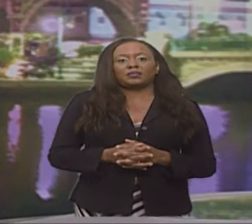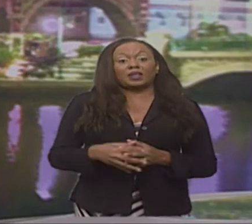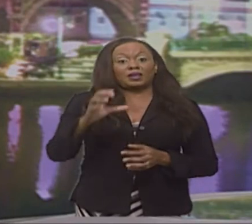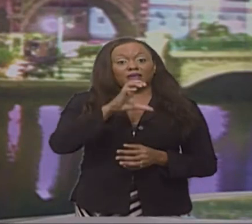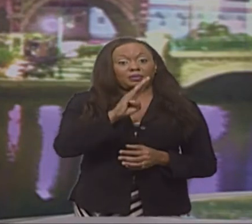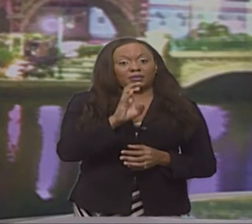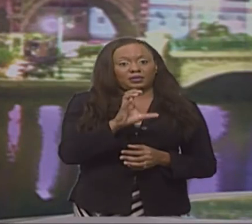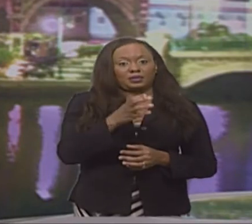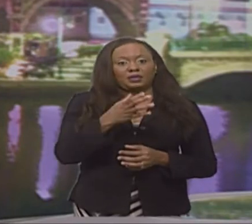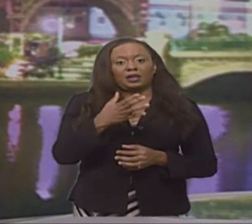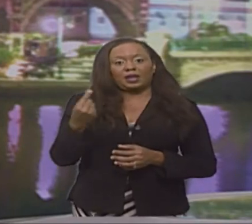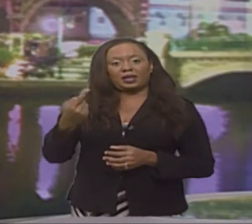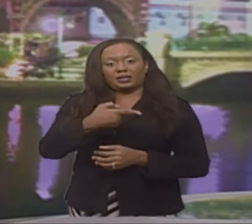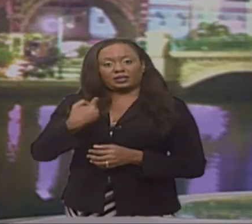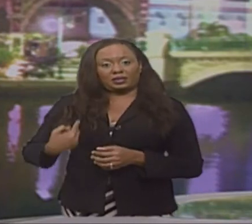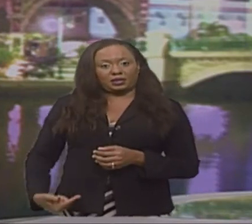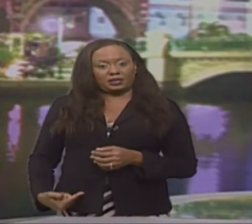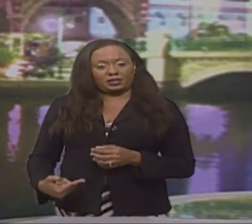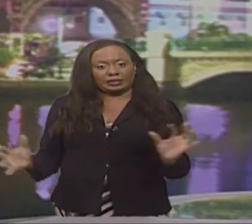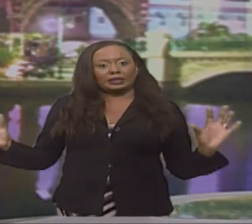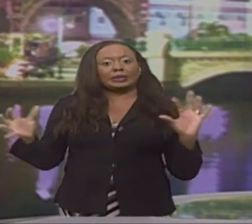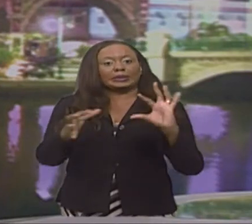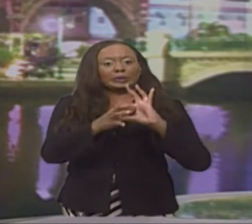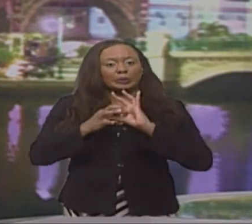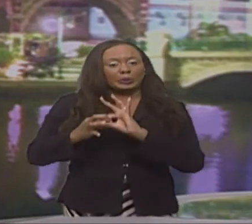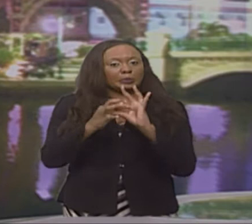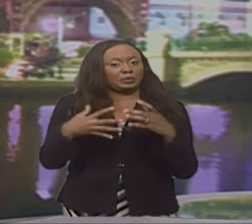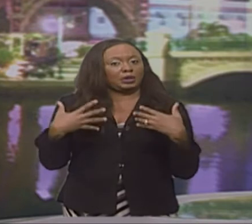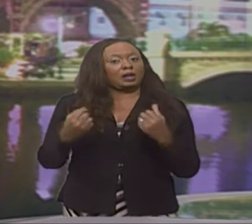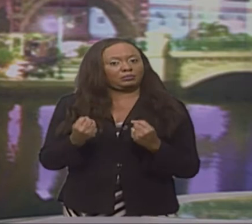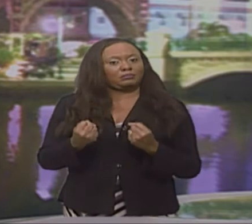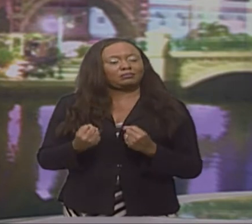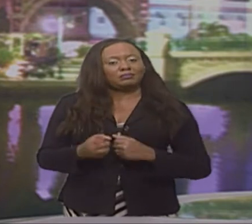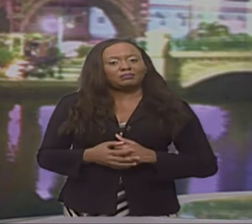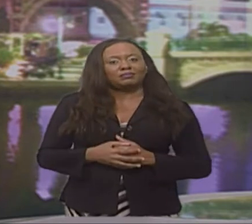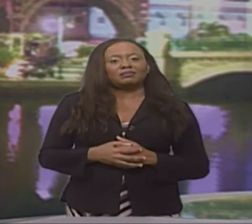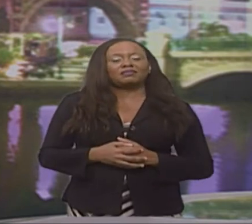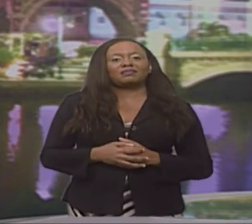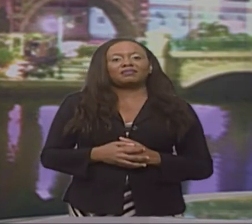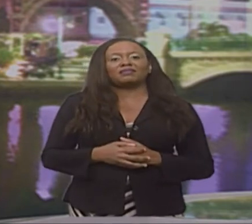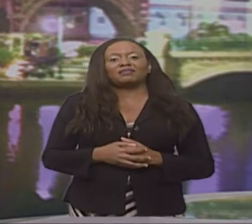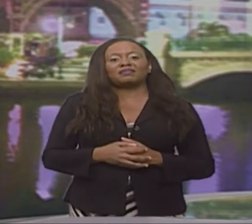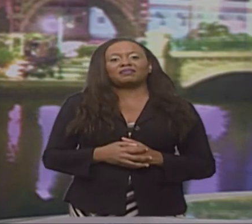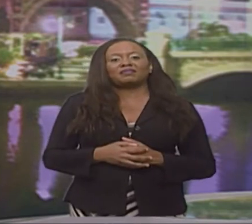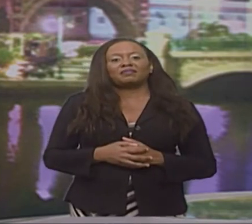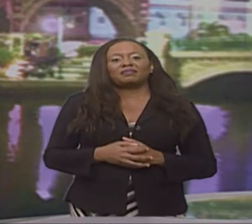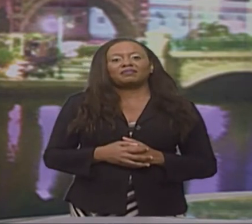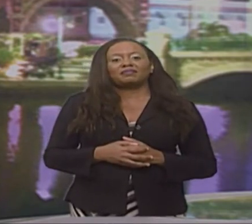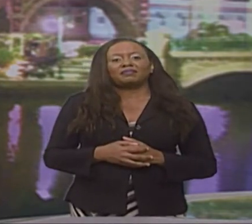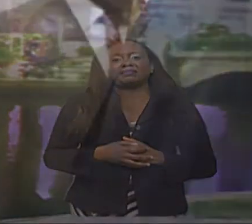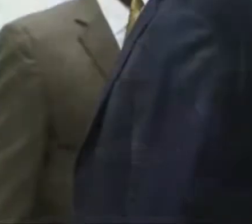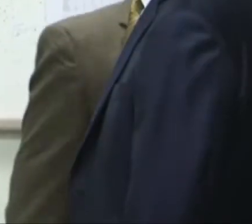Caribbean Broadcasting Corporation is forging deeper ties with the People's Republic of China. A contingent from the Chinese embassy,